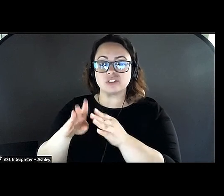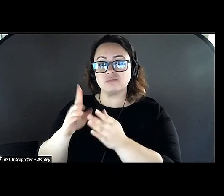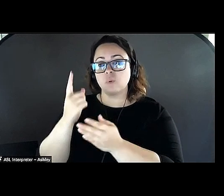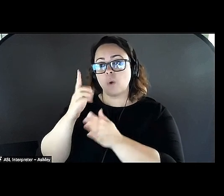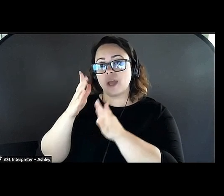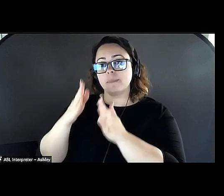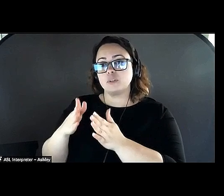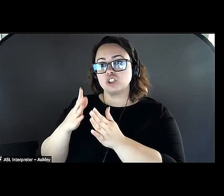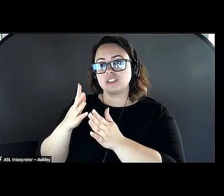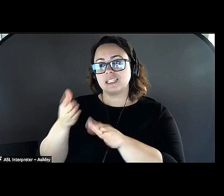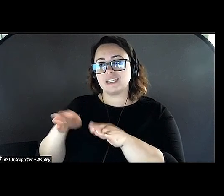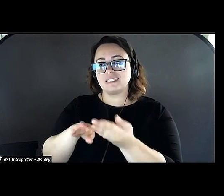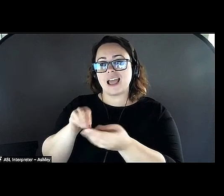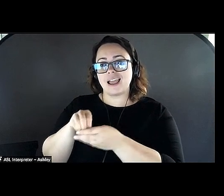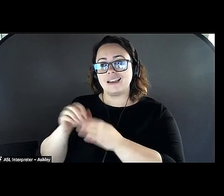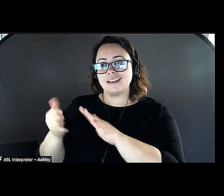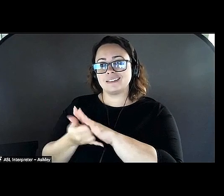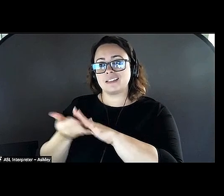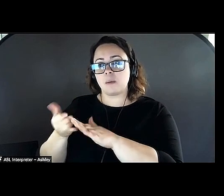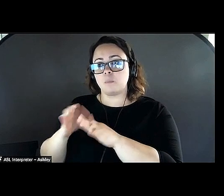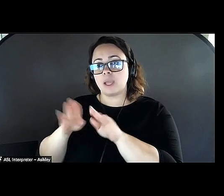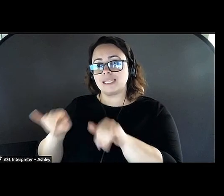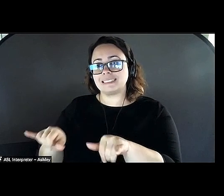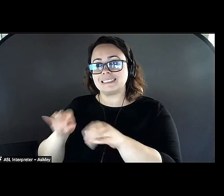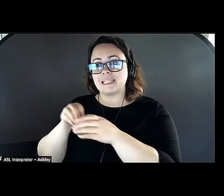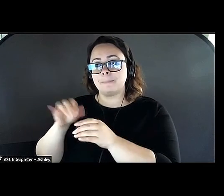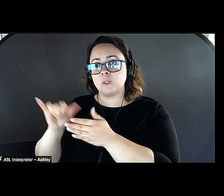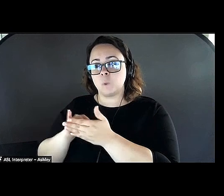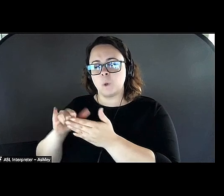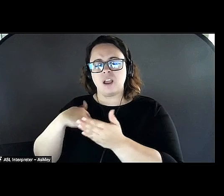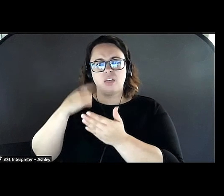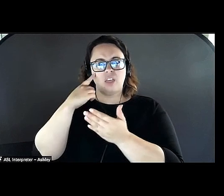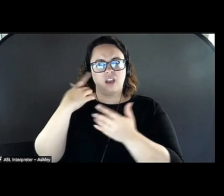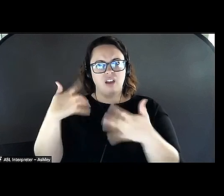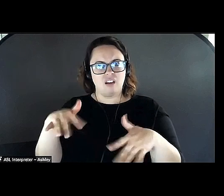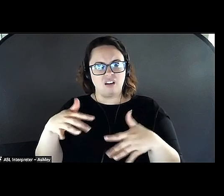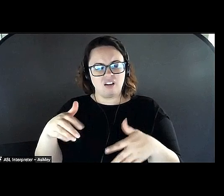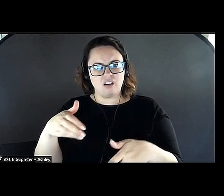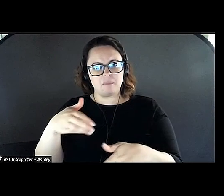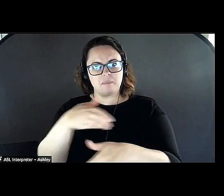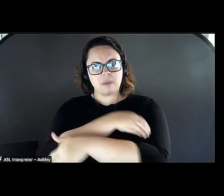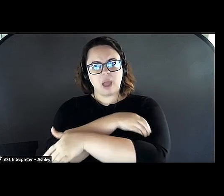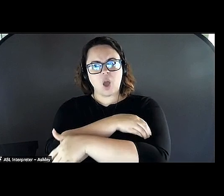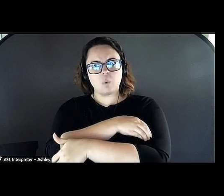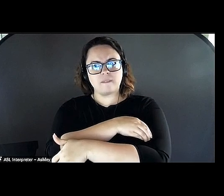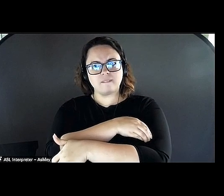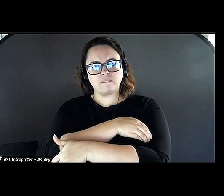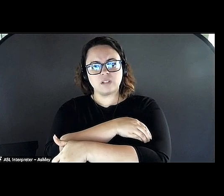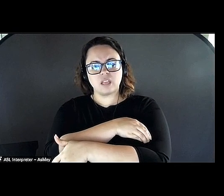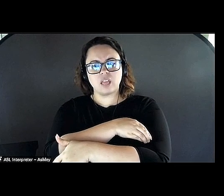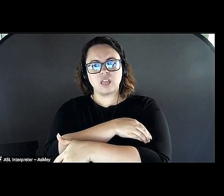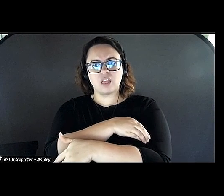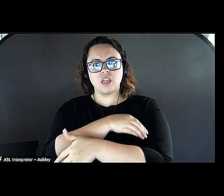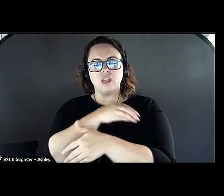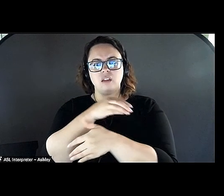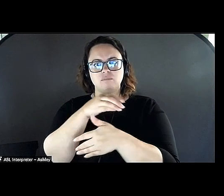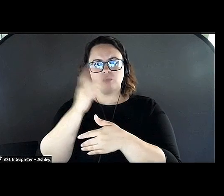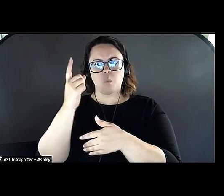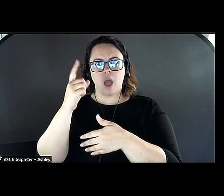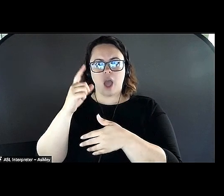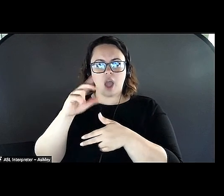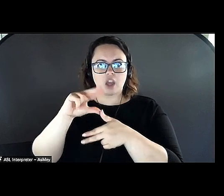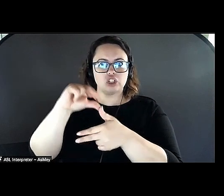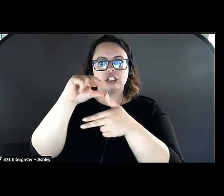subway system in New York. So I thought to myself, wow, what a powerful force. A storm that